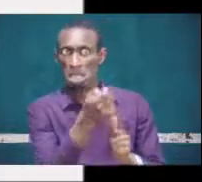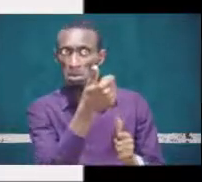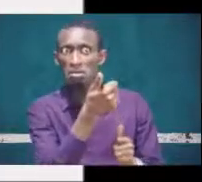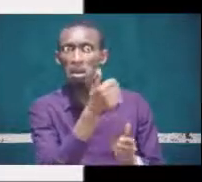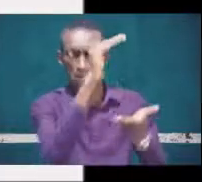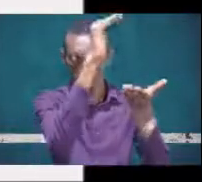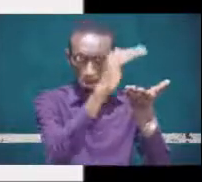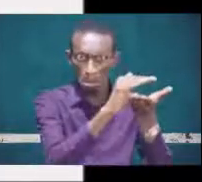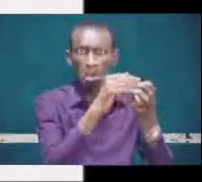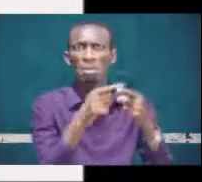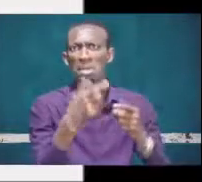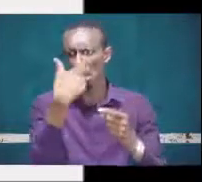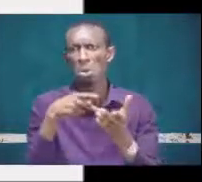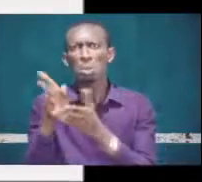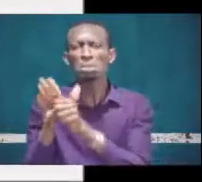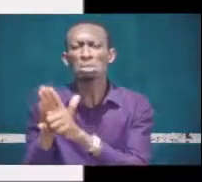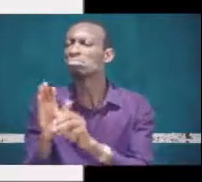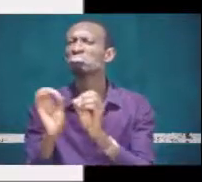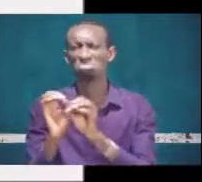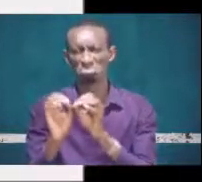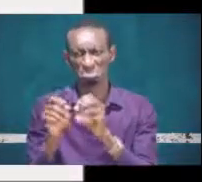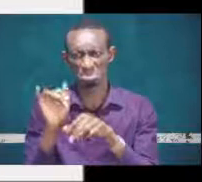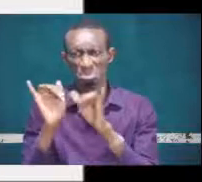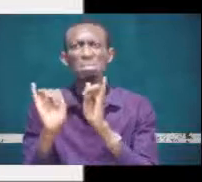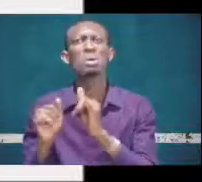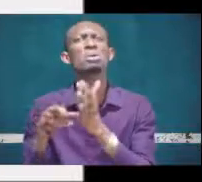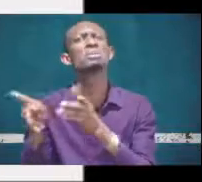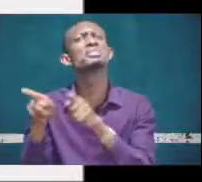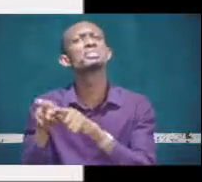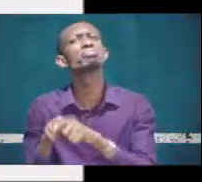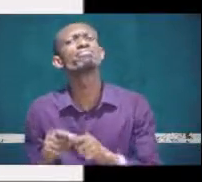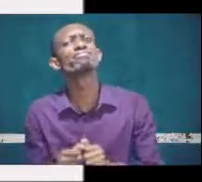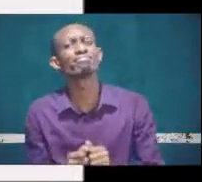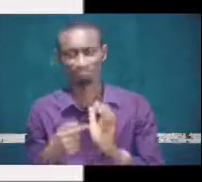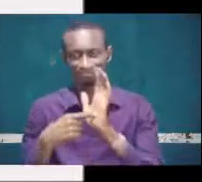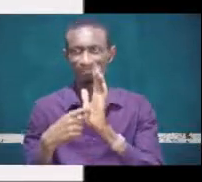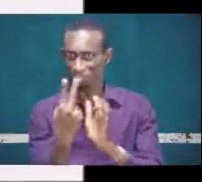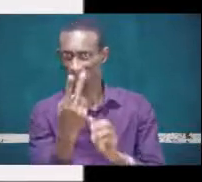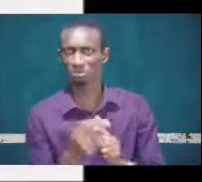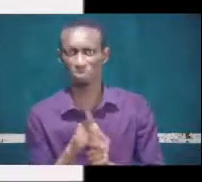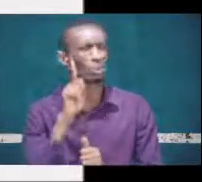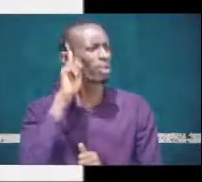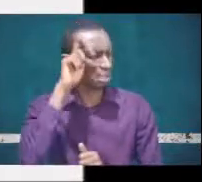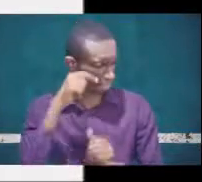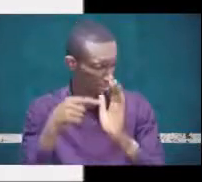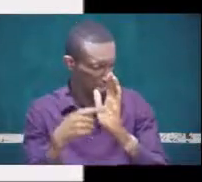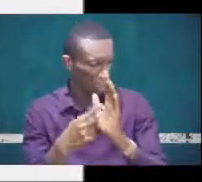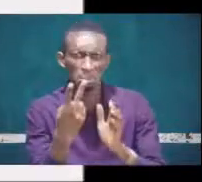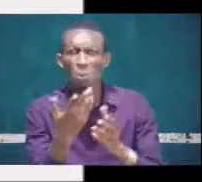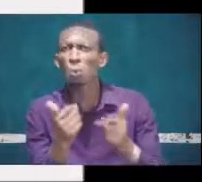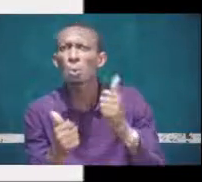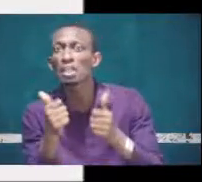price may not lead to an increase in quantity demanded. So you should be able to think of those 2